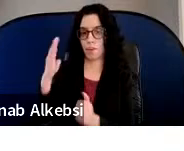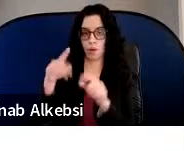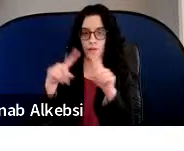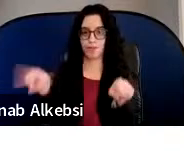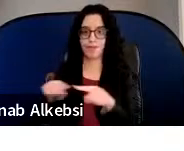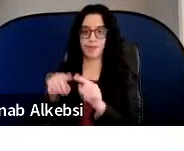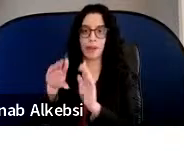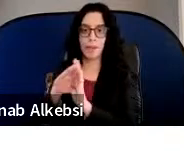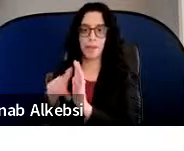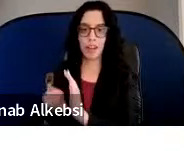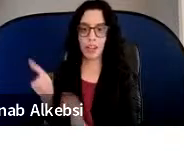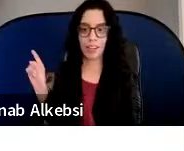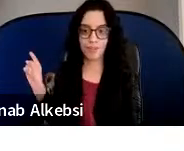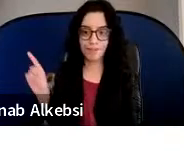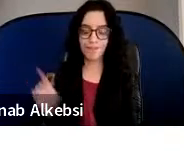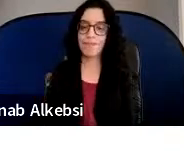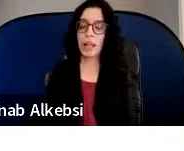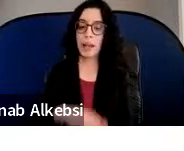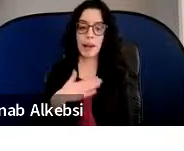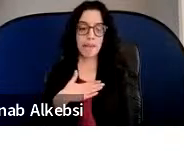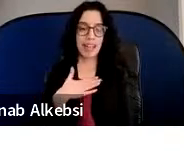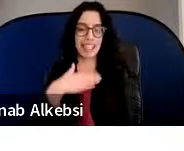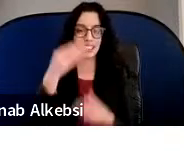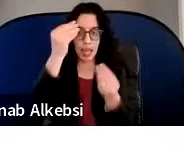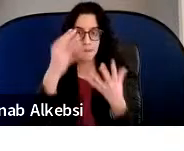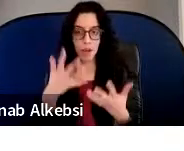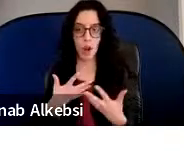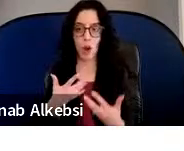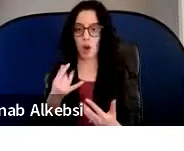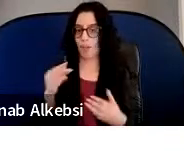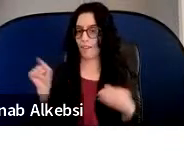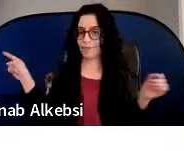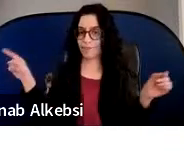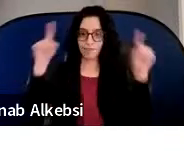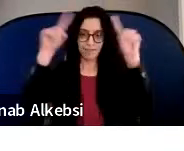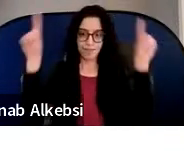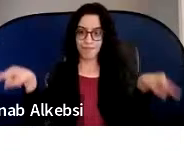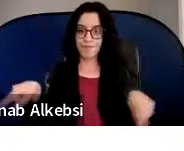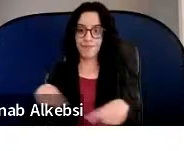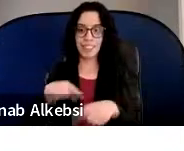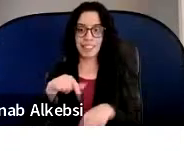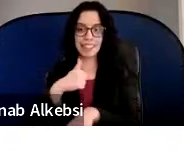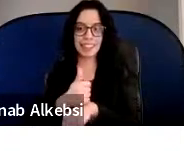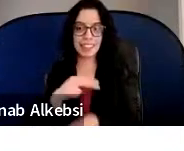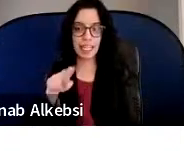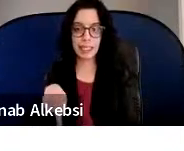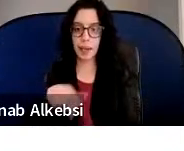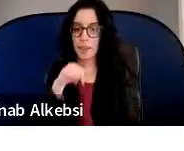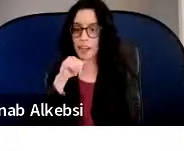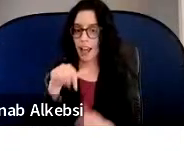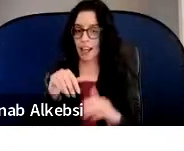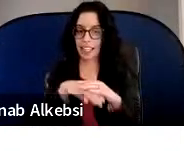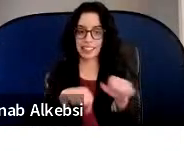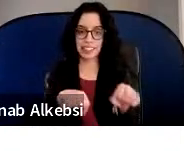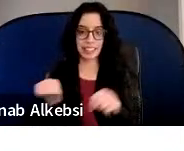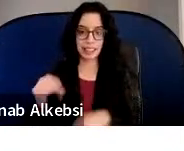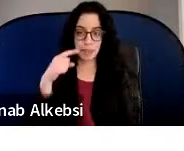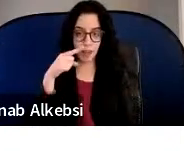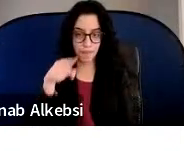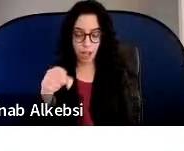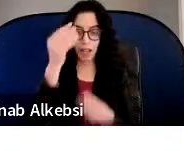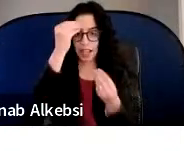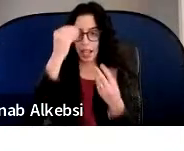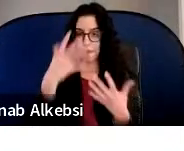on and a black blazer. I'm sitting today in front of a blue background. And I'll ask right now if there is any issue